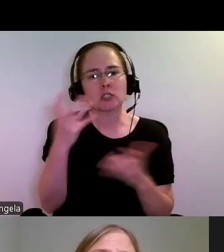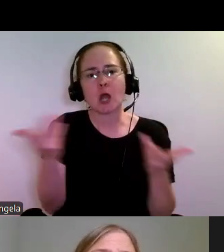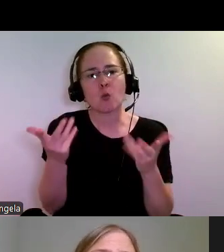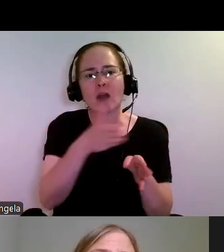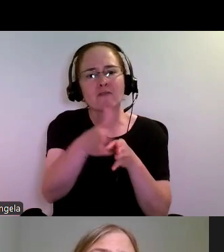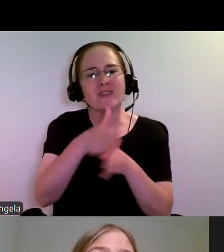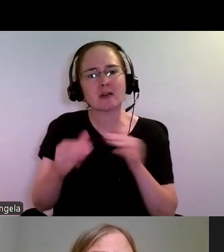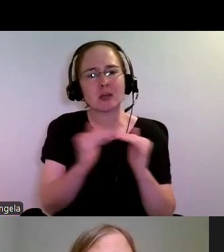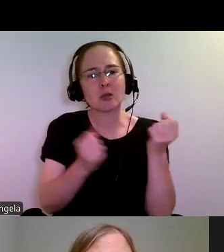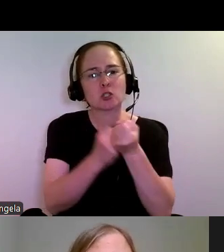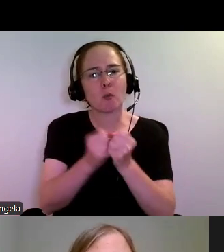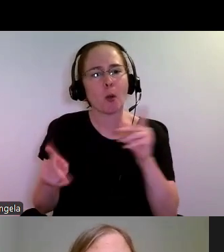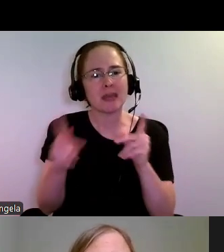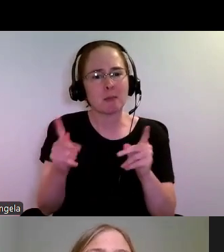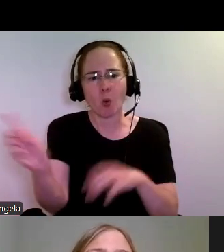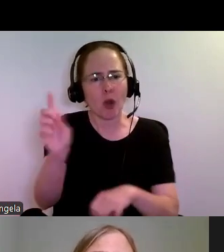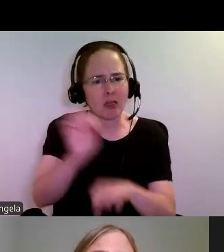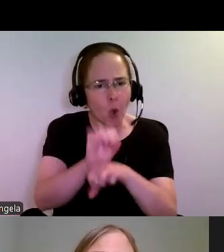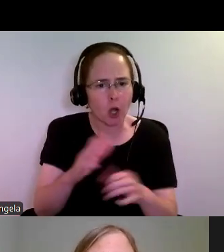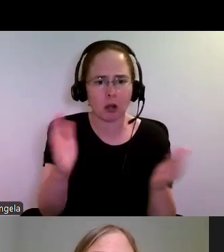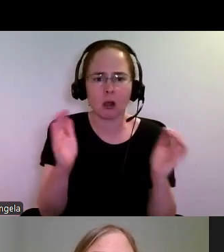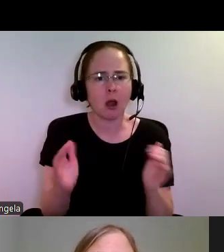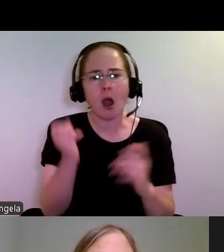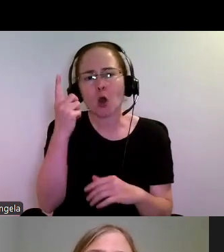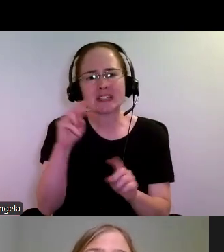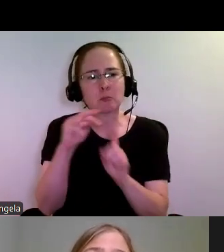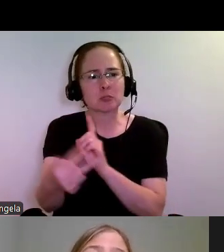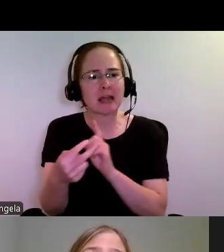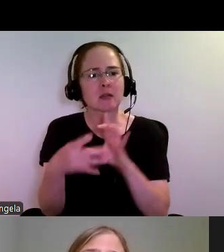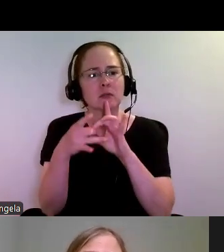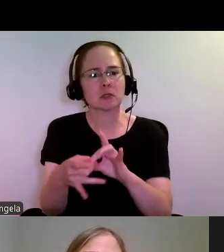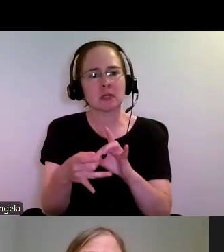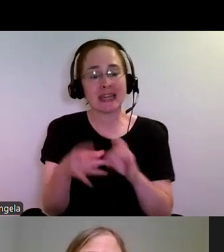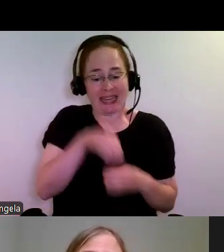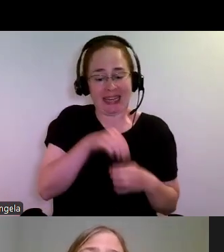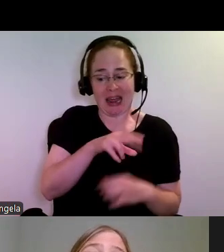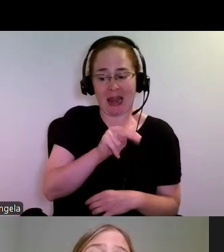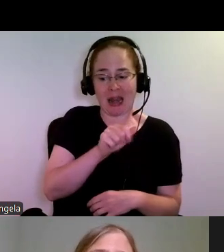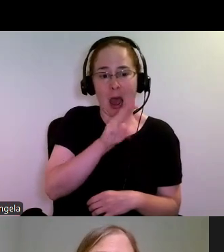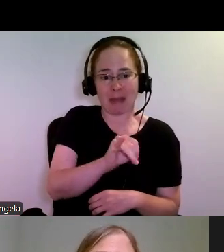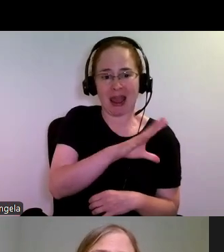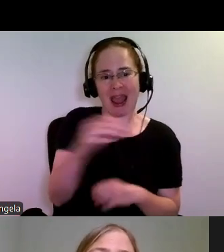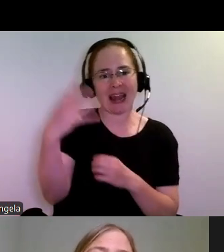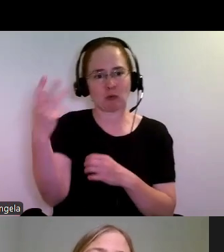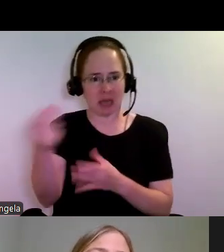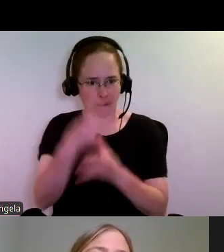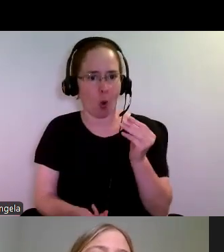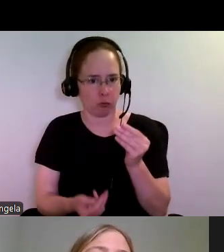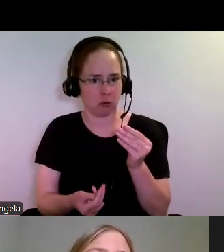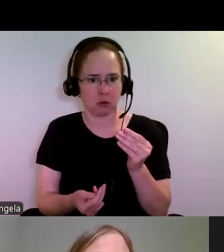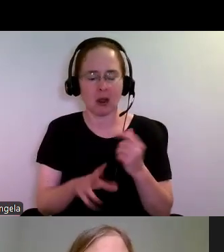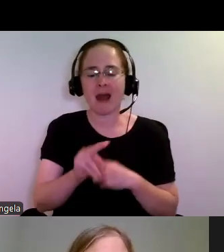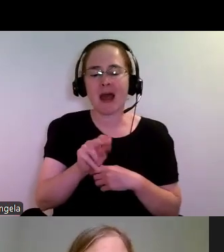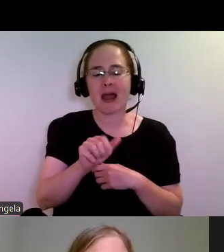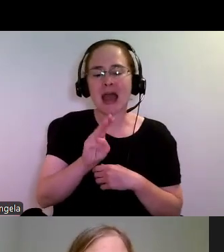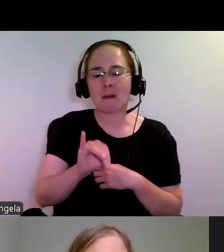fields of peer support people were working in, and they wanted to understand perspectives both from within the NAMI alliance and outside of it, what NAMI's role